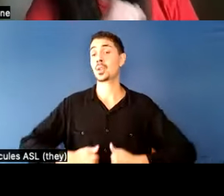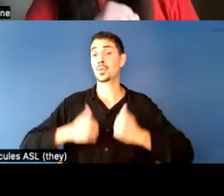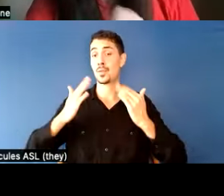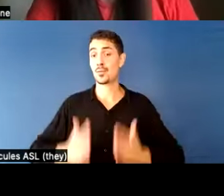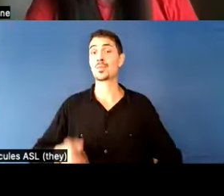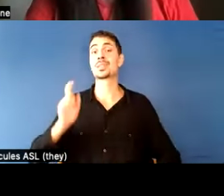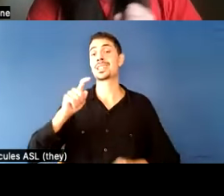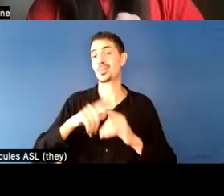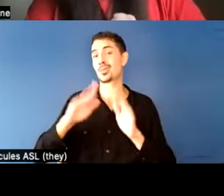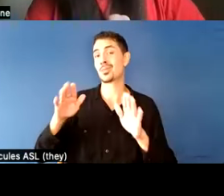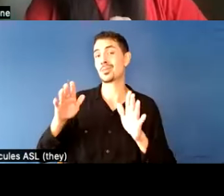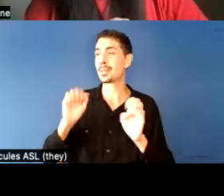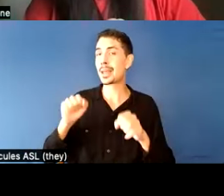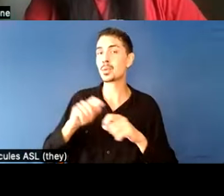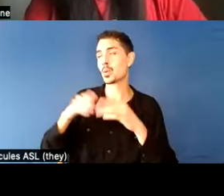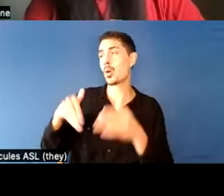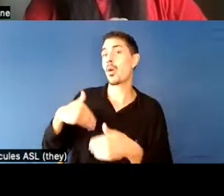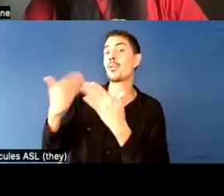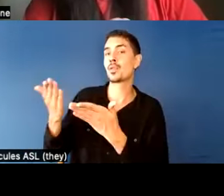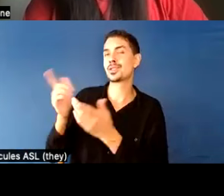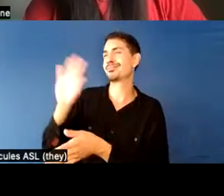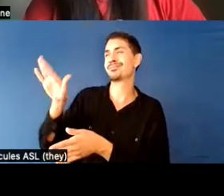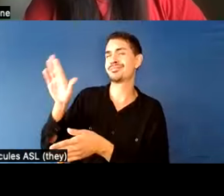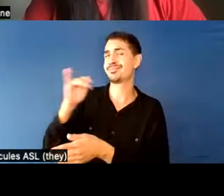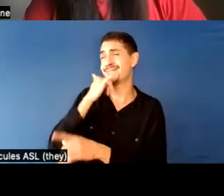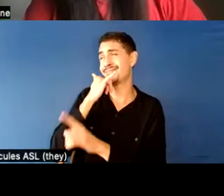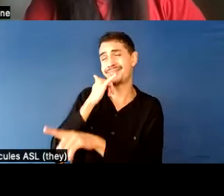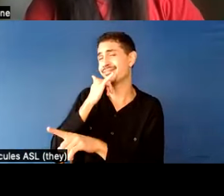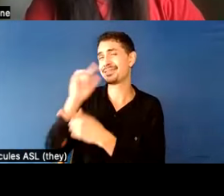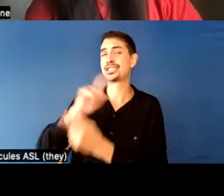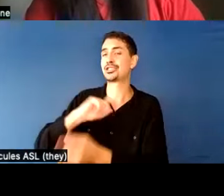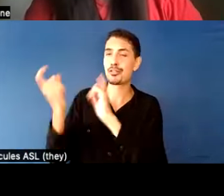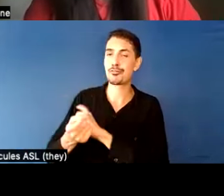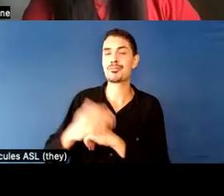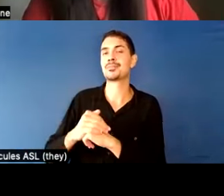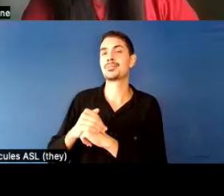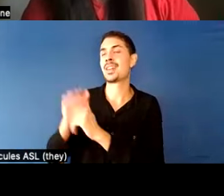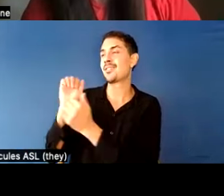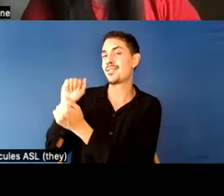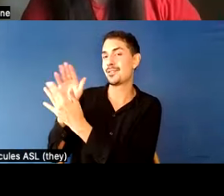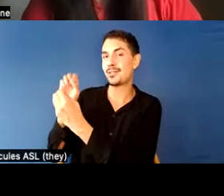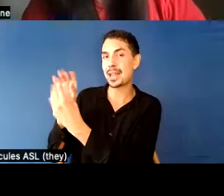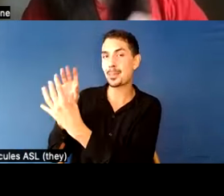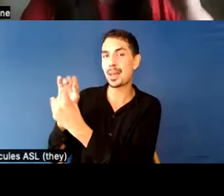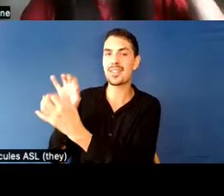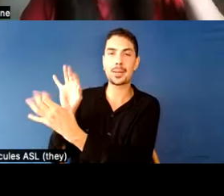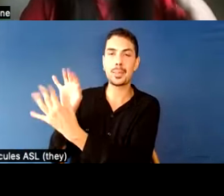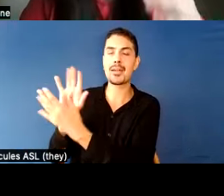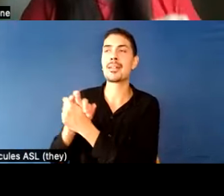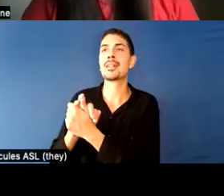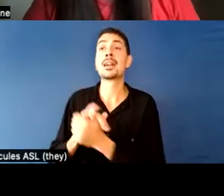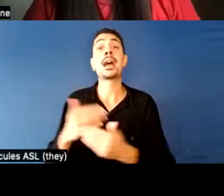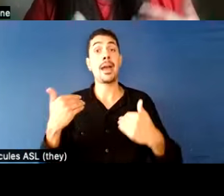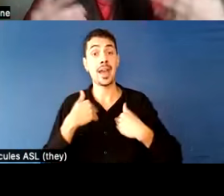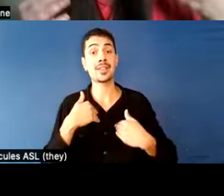and to influence change. I think that having survivors as part of a SART, be it in an advisory